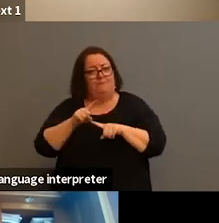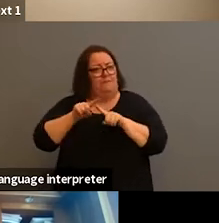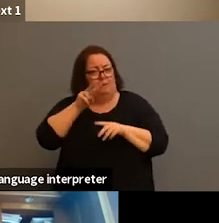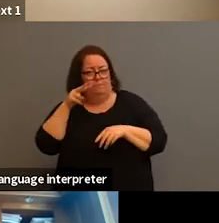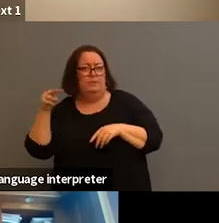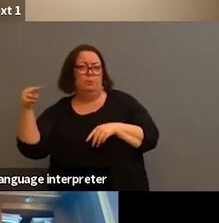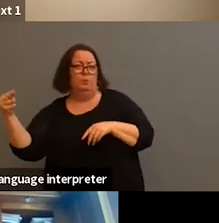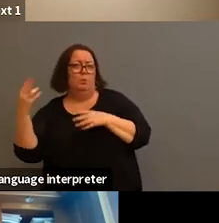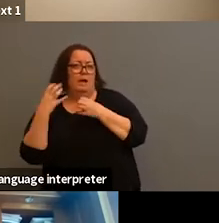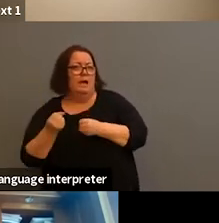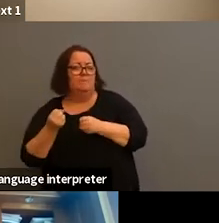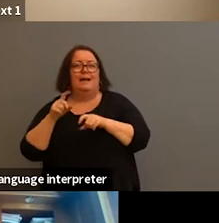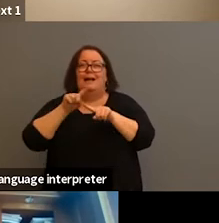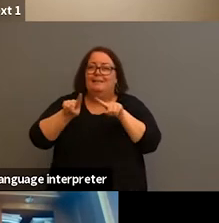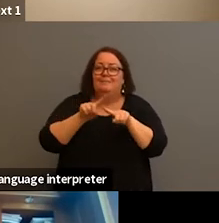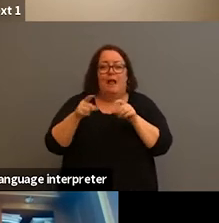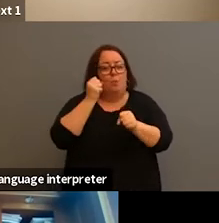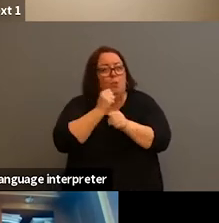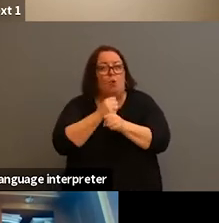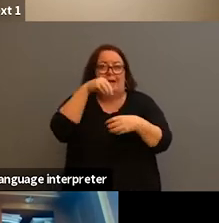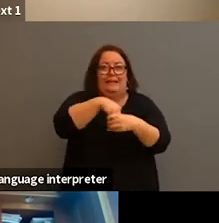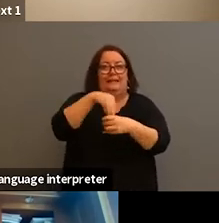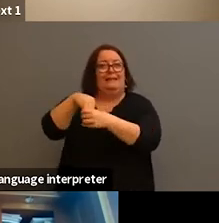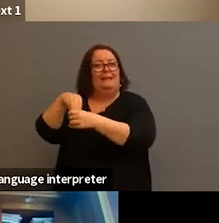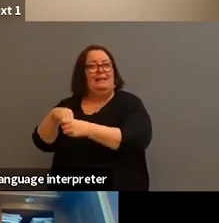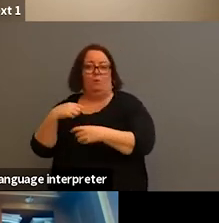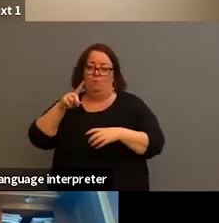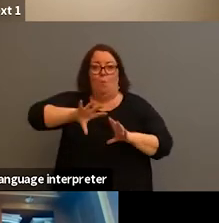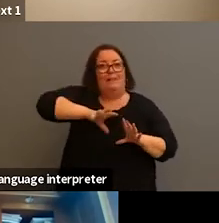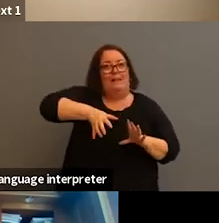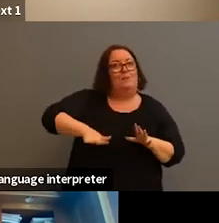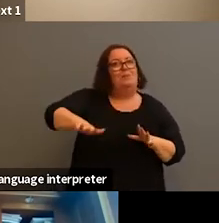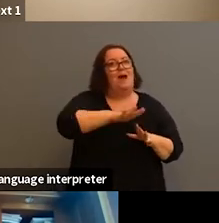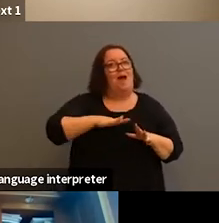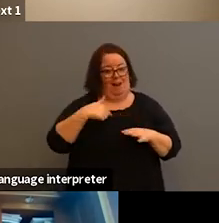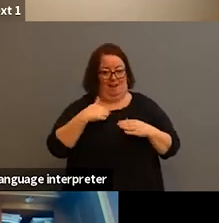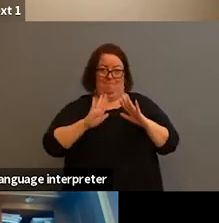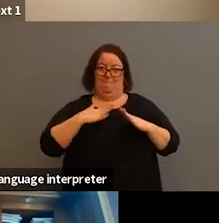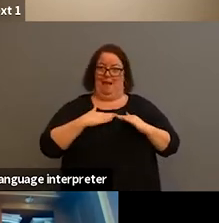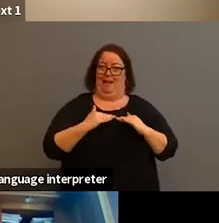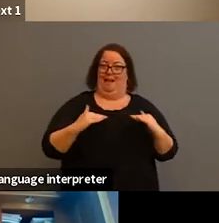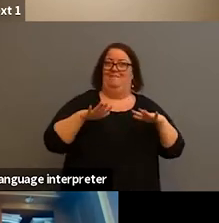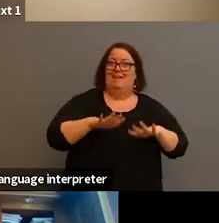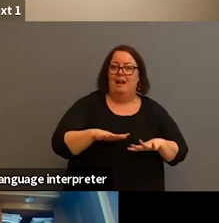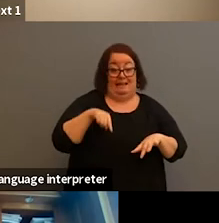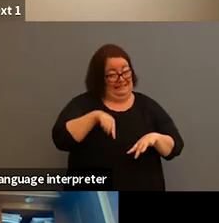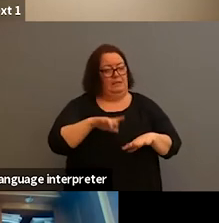as a whole, work on the national level. Still, there are many examples